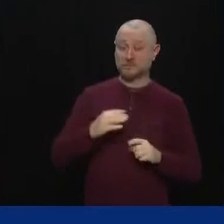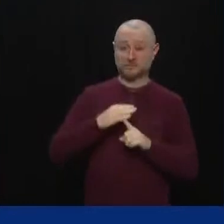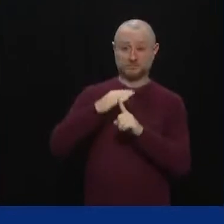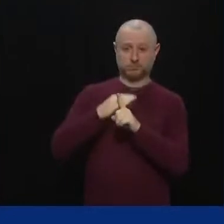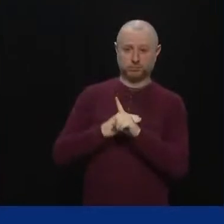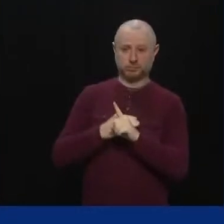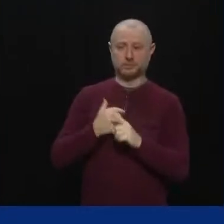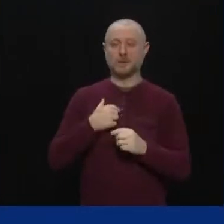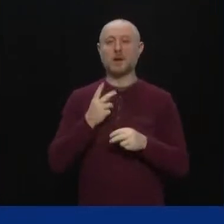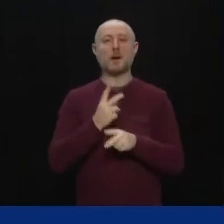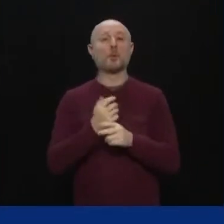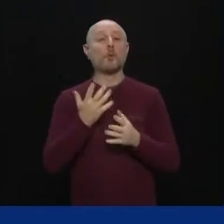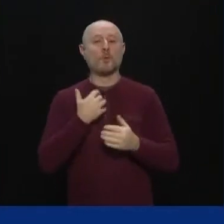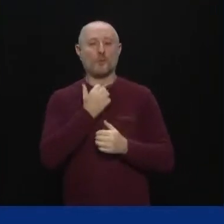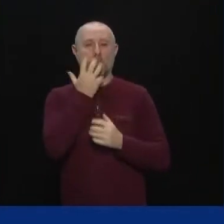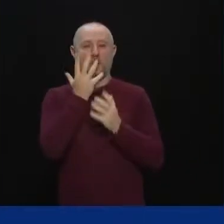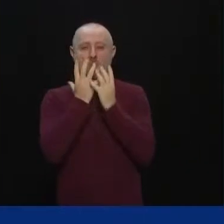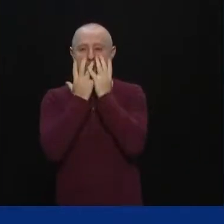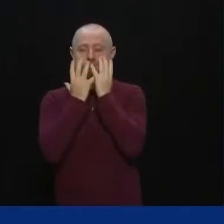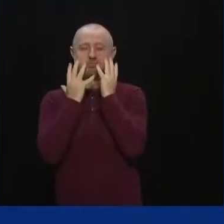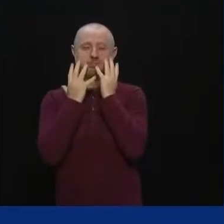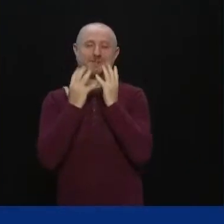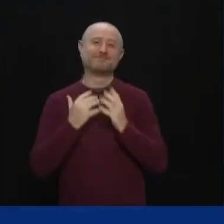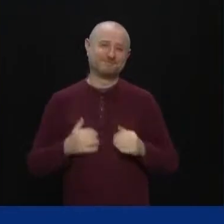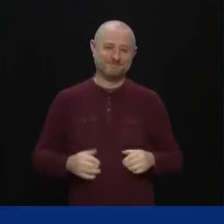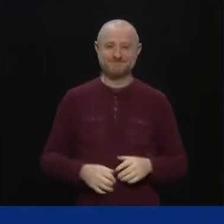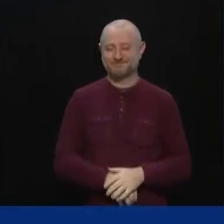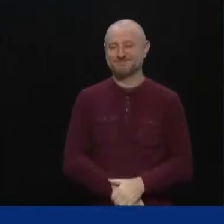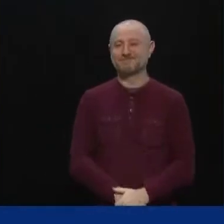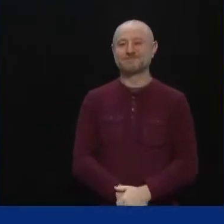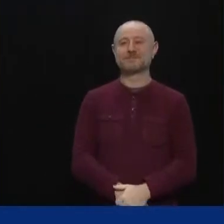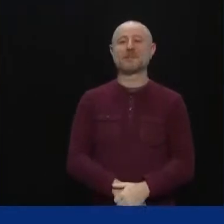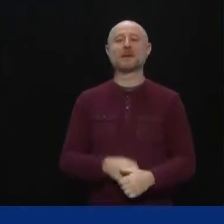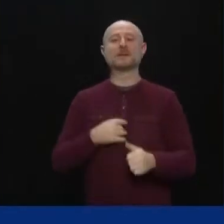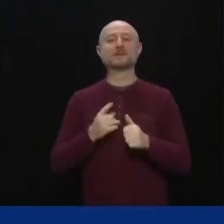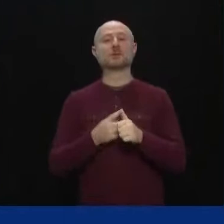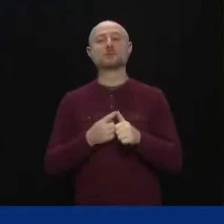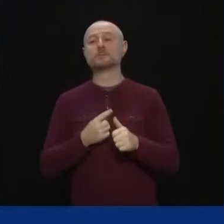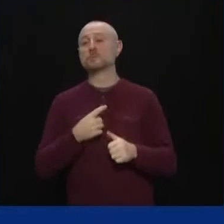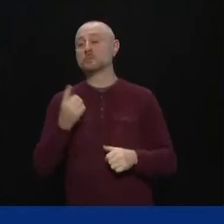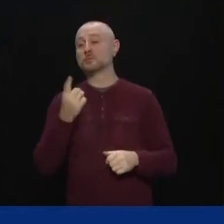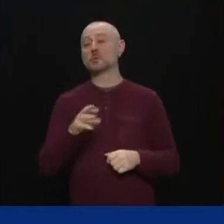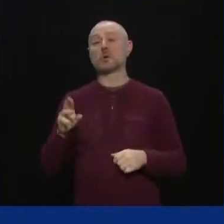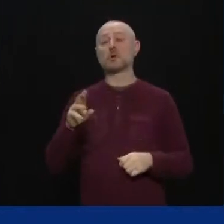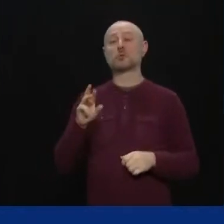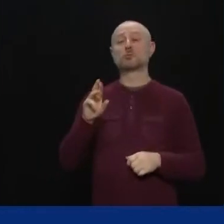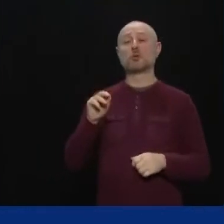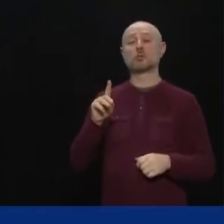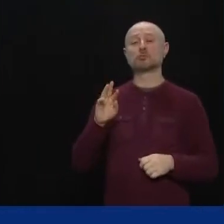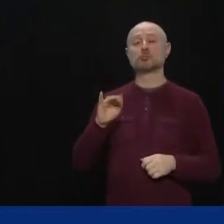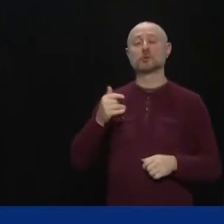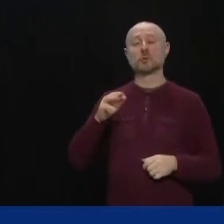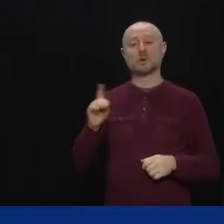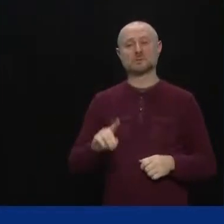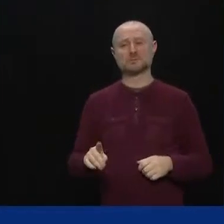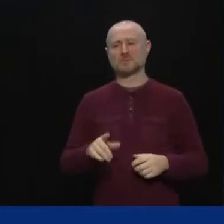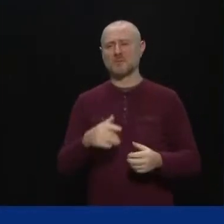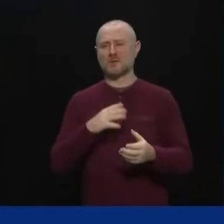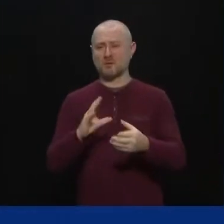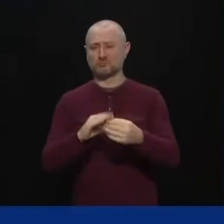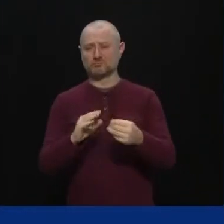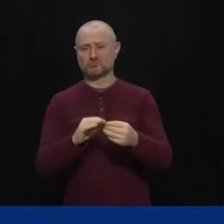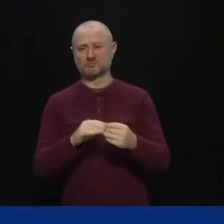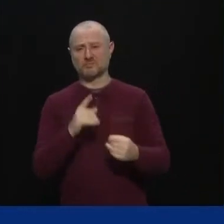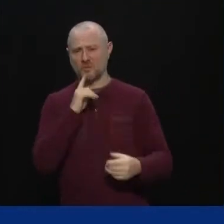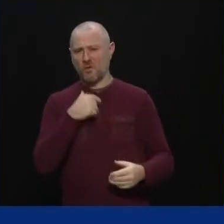which we'll talk about literally in a couple minutes. So first of all, Dr. Rodriguez, you always make me feel so welcome here.